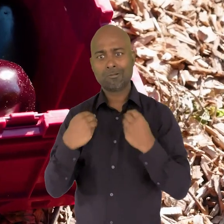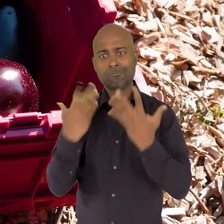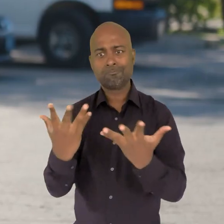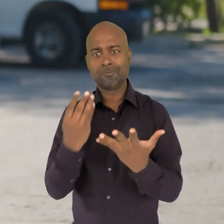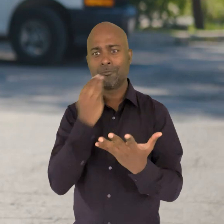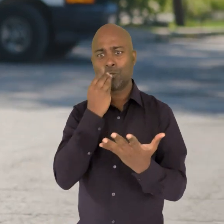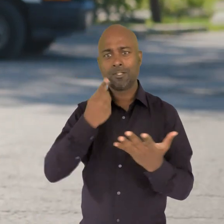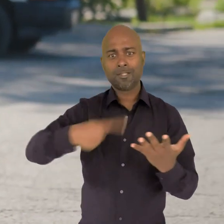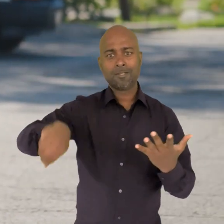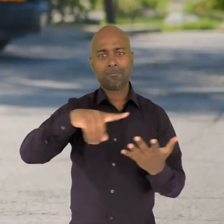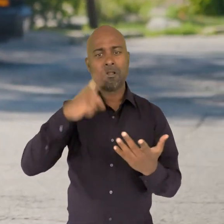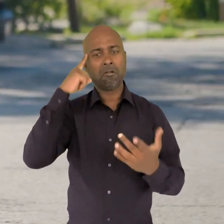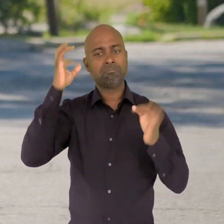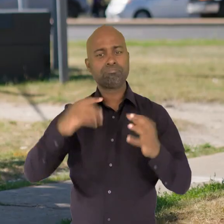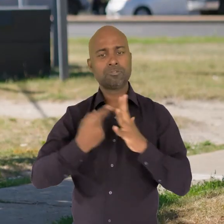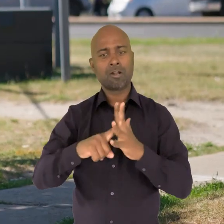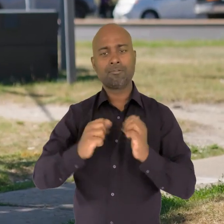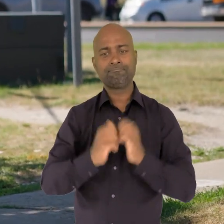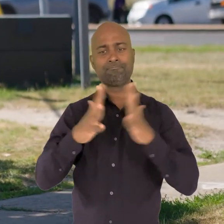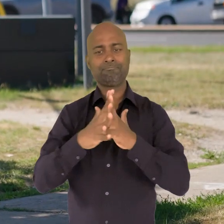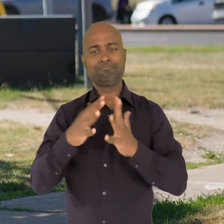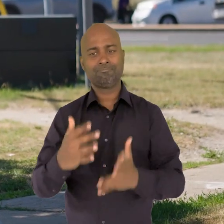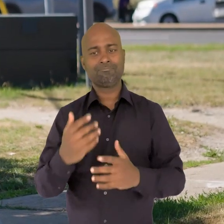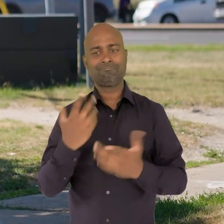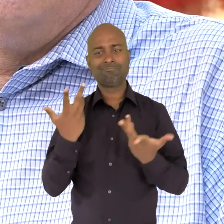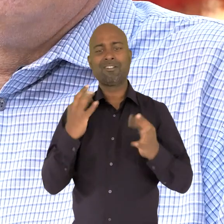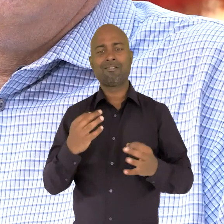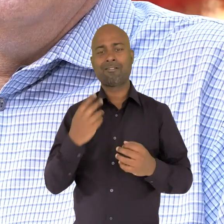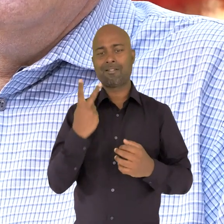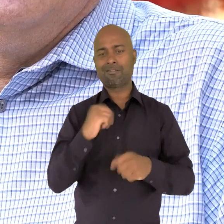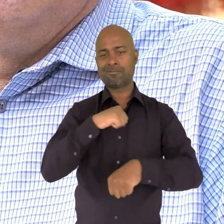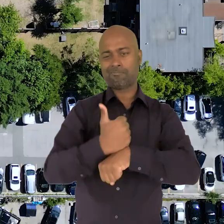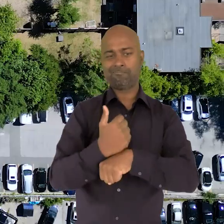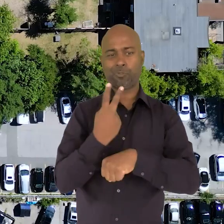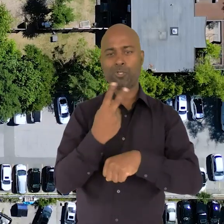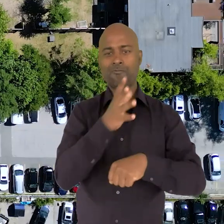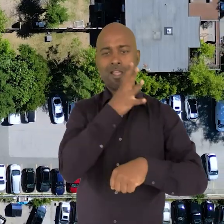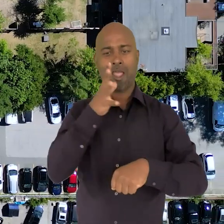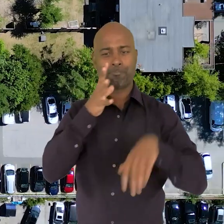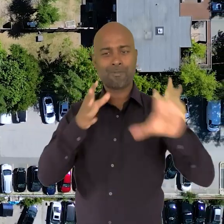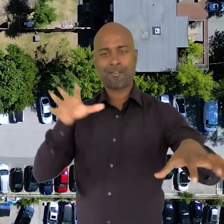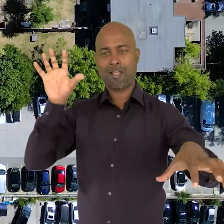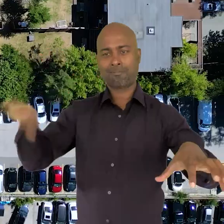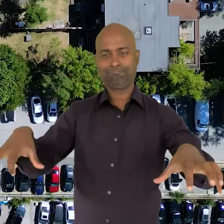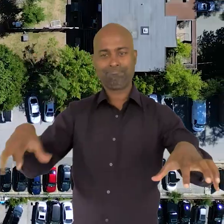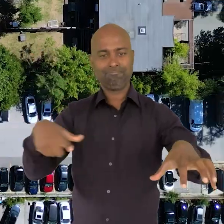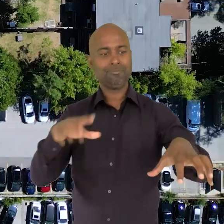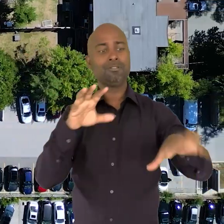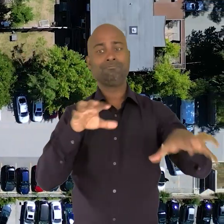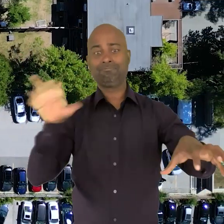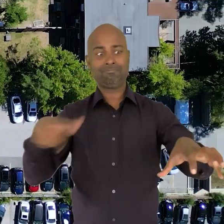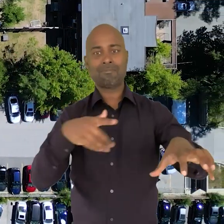So we started to think, would it make sense for us to start growing our own food? So we ended up setting up what we called 2